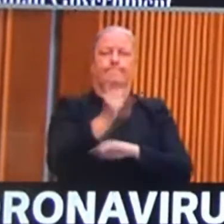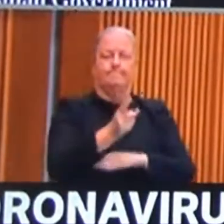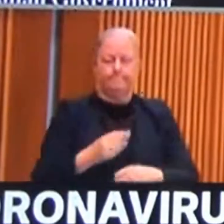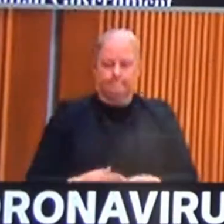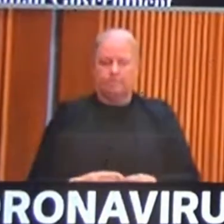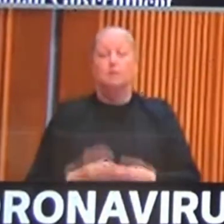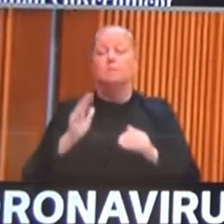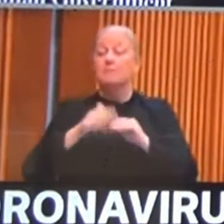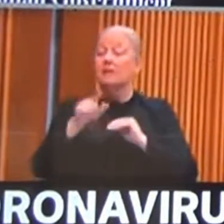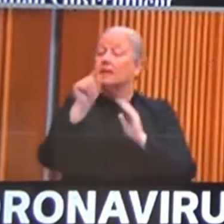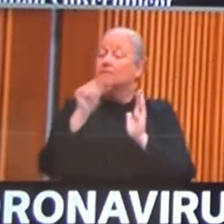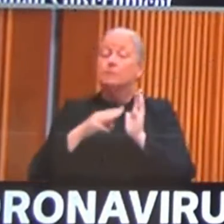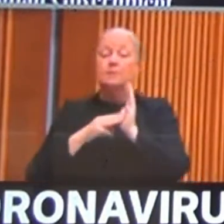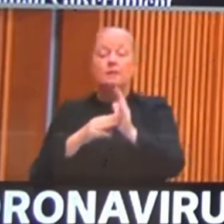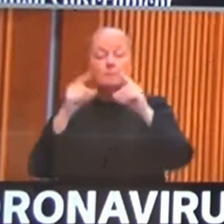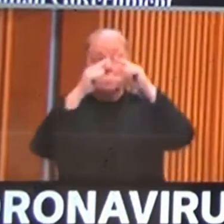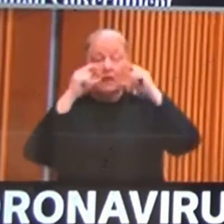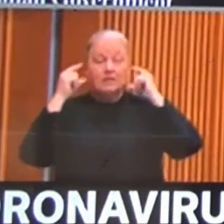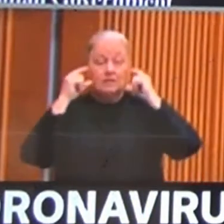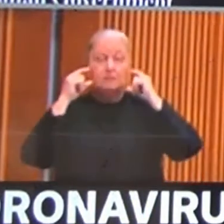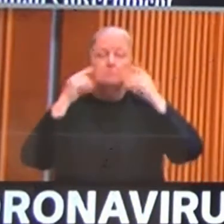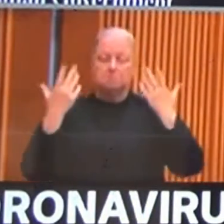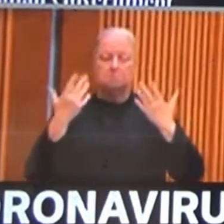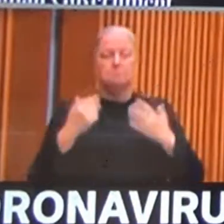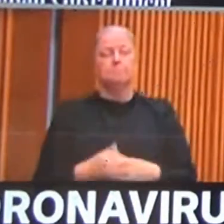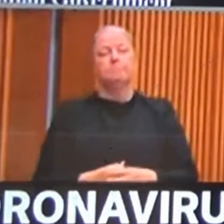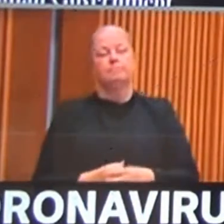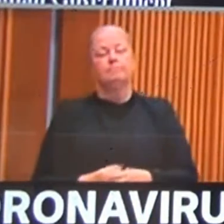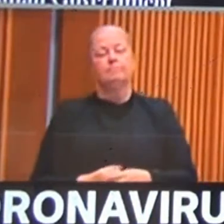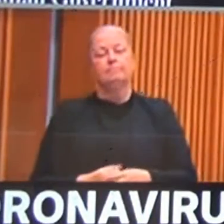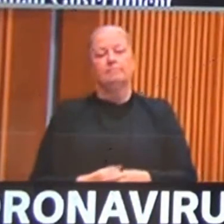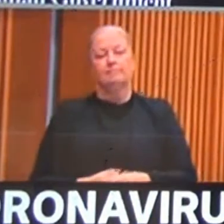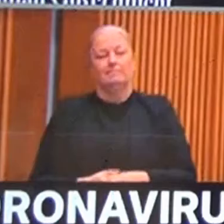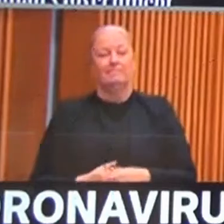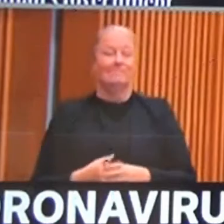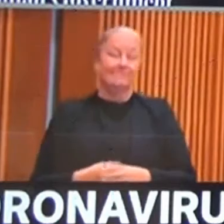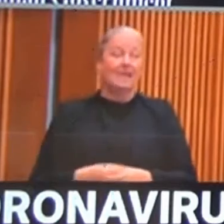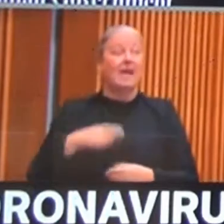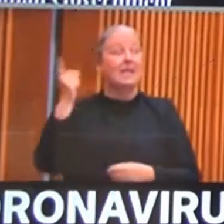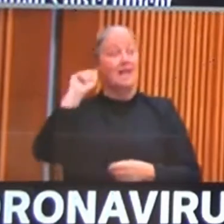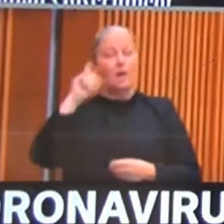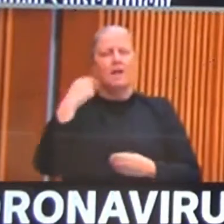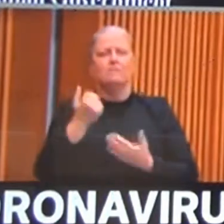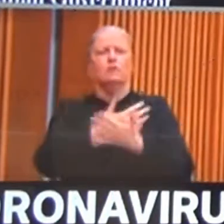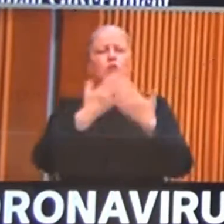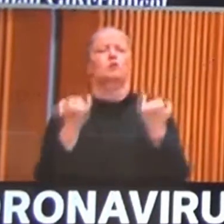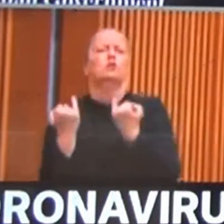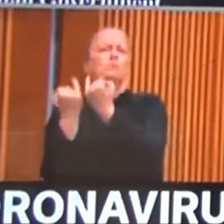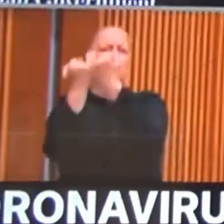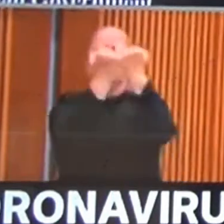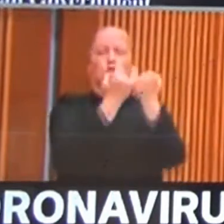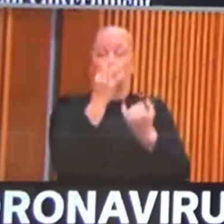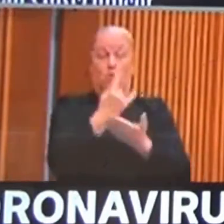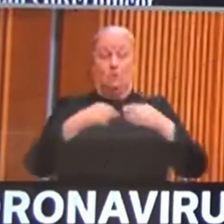the masks, the 11 million is the next phase. It is a very globally competitive environment. I think Matthias